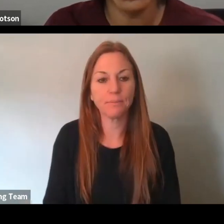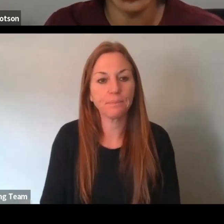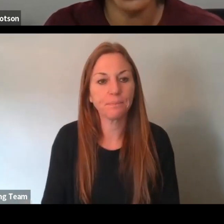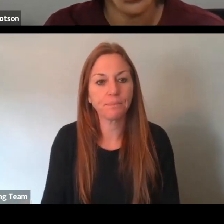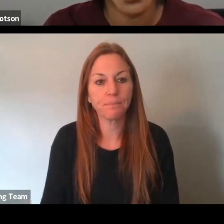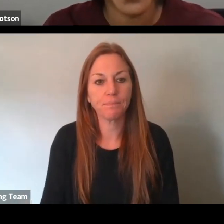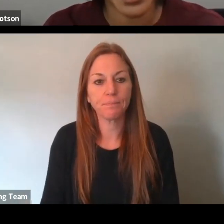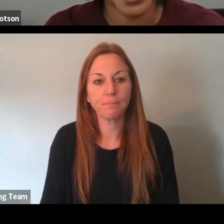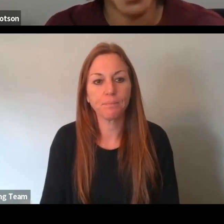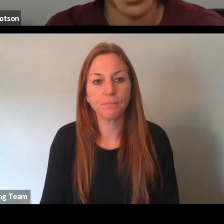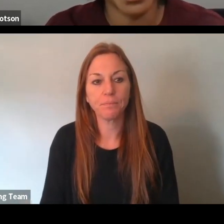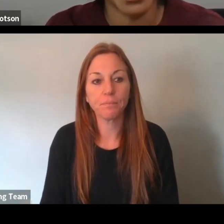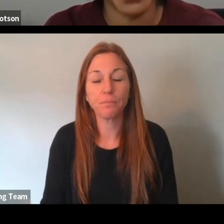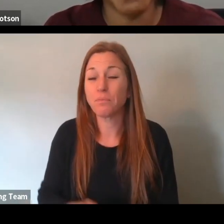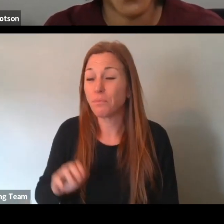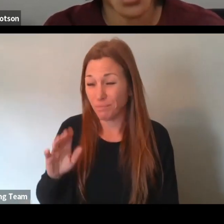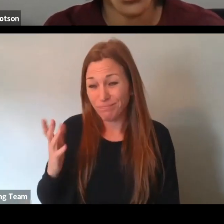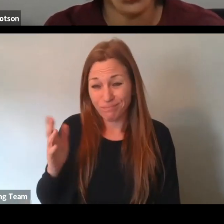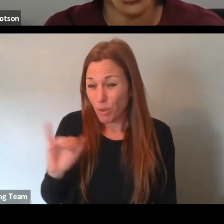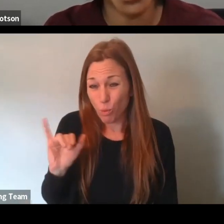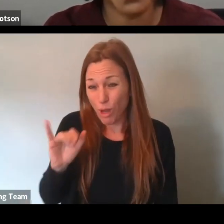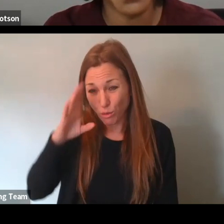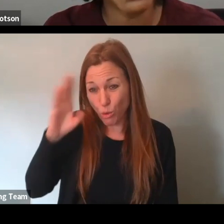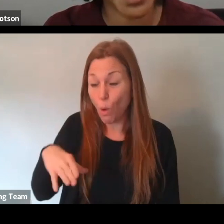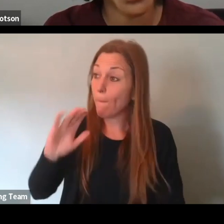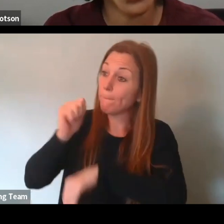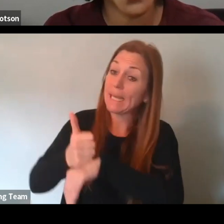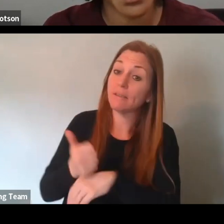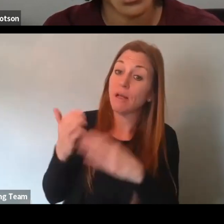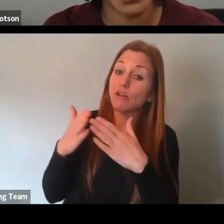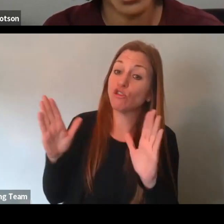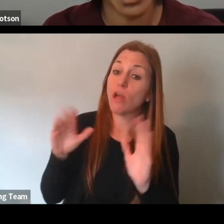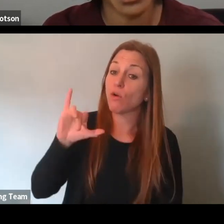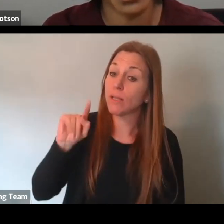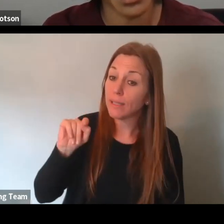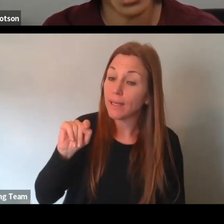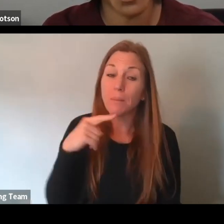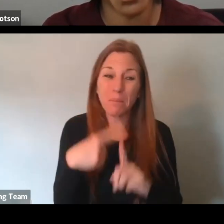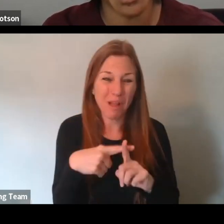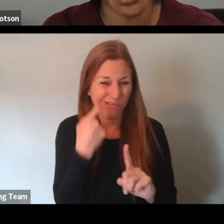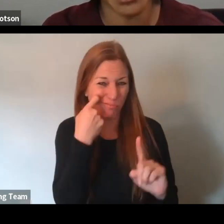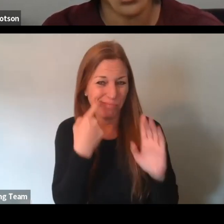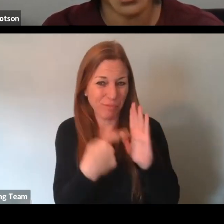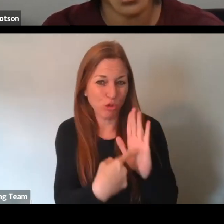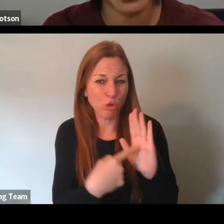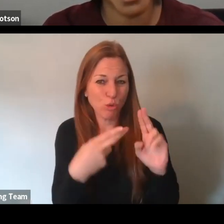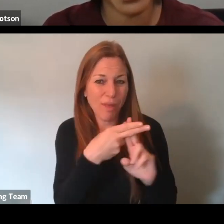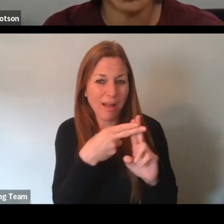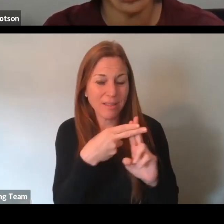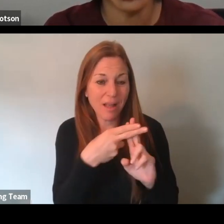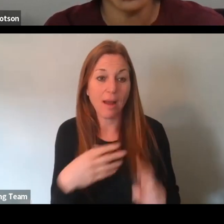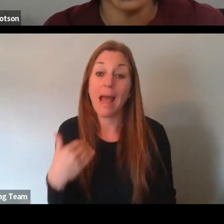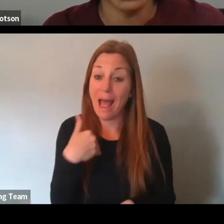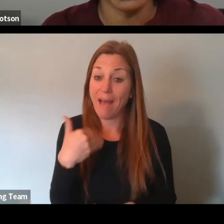the general literature and the slide I just showed you, that having vascular risk factors can increase the